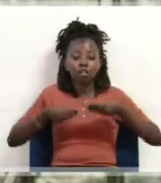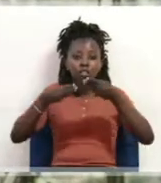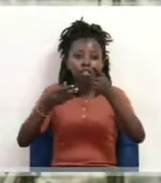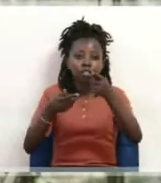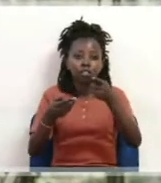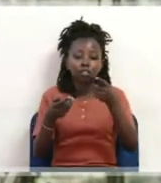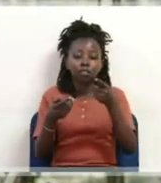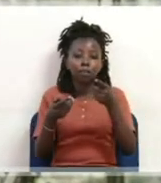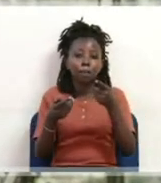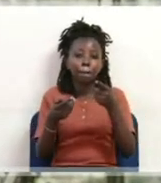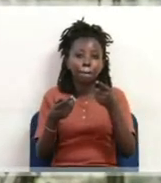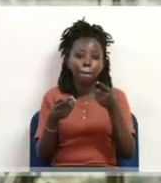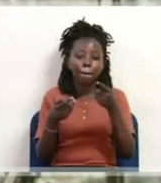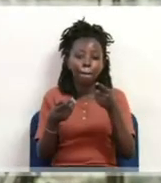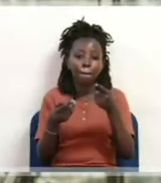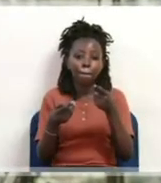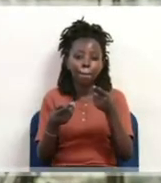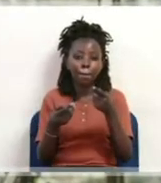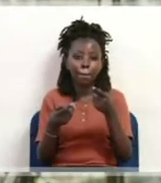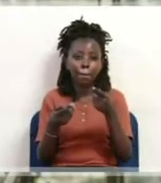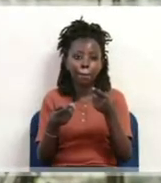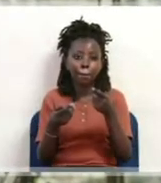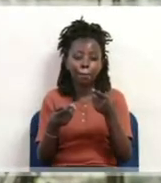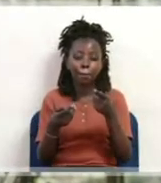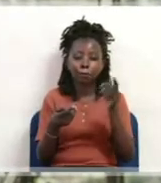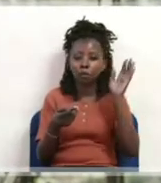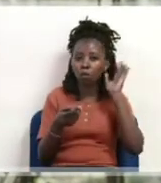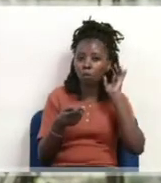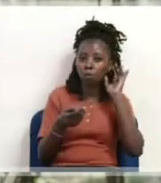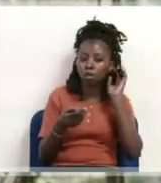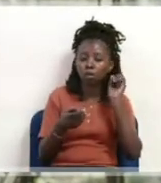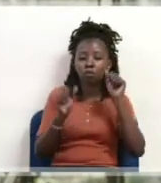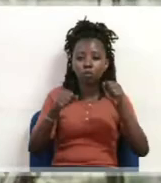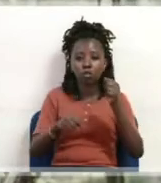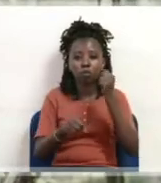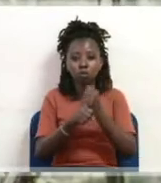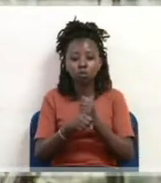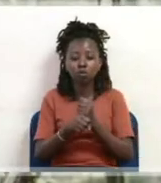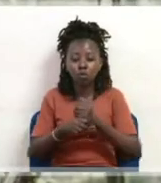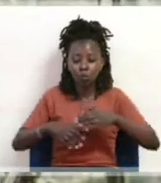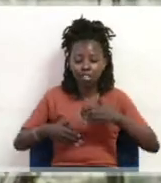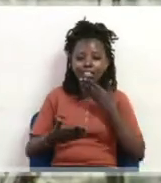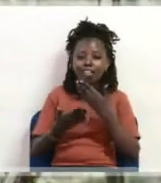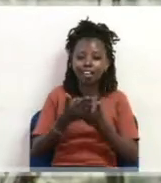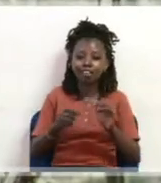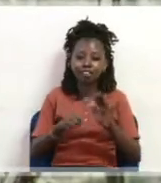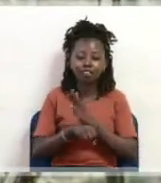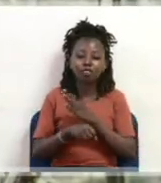Whatever you find your hands to do, do with grateful heart. In Jesus' name.